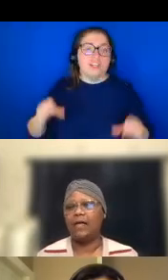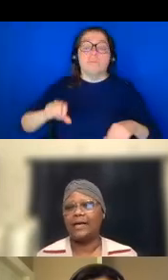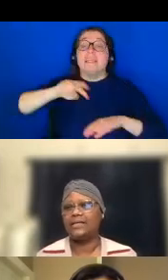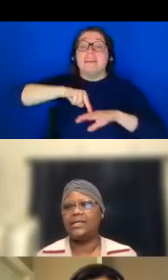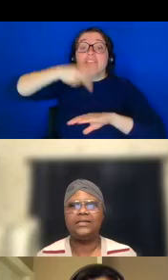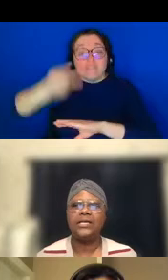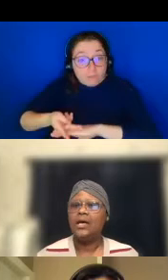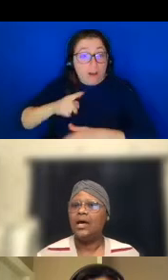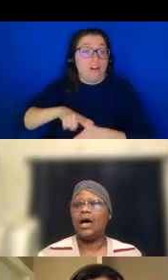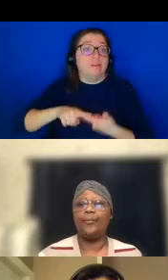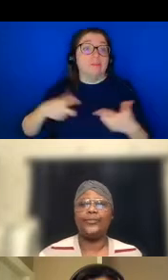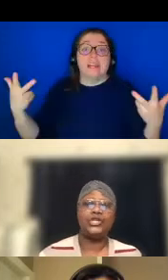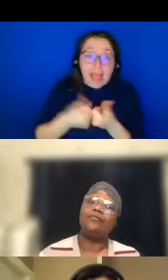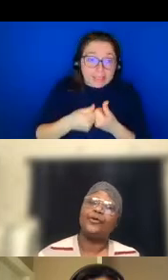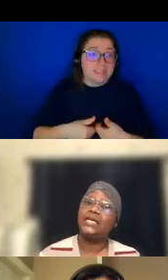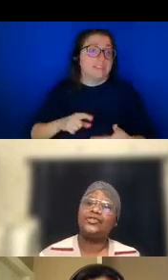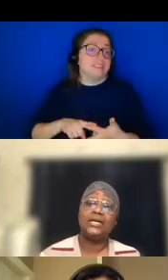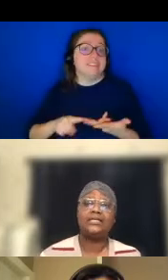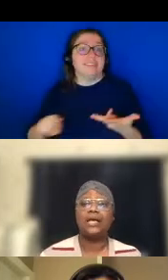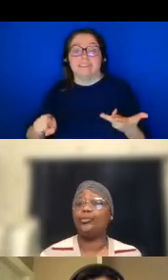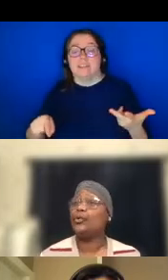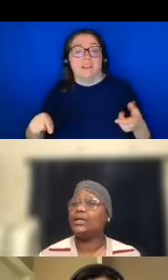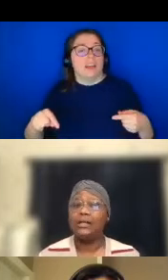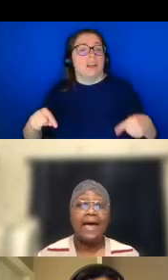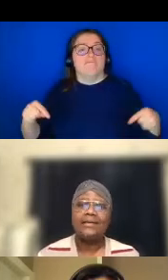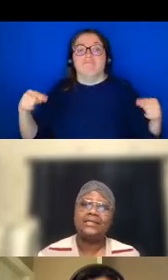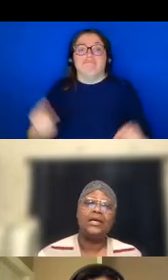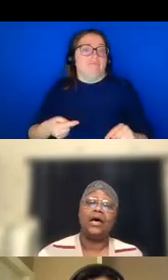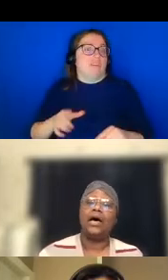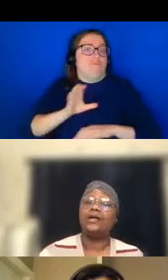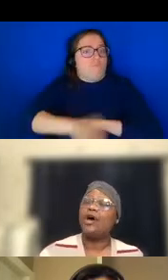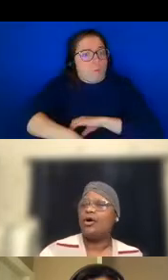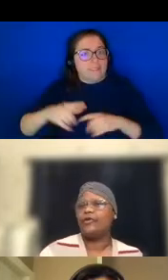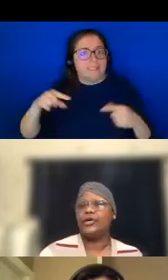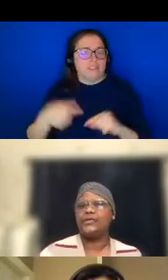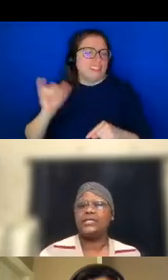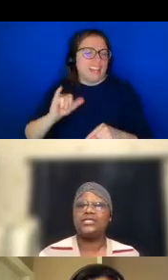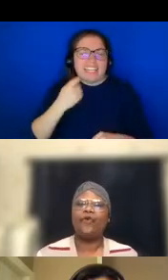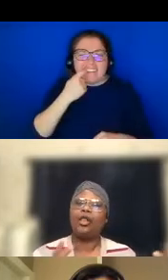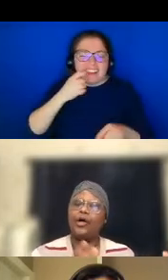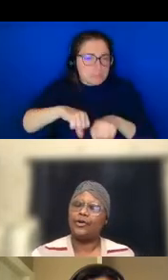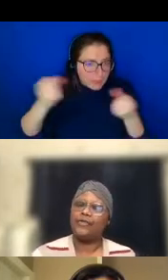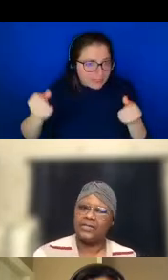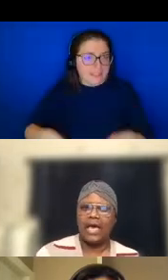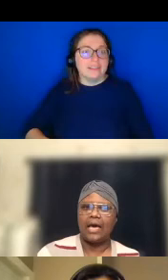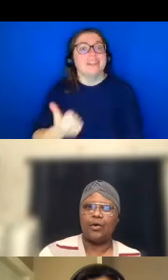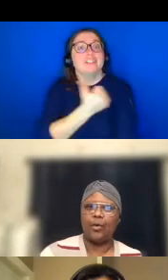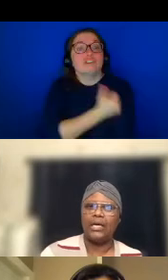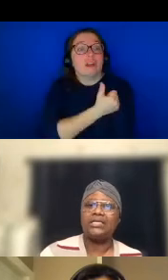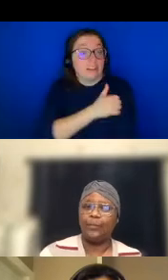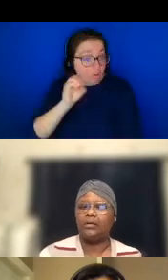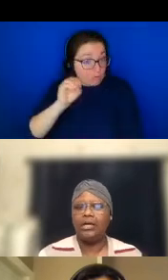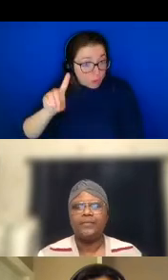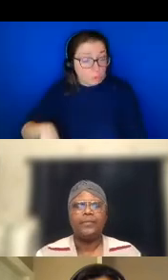vehicle accidents, sharp force injuries like broken glass. Drug overdoses fall under this